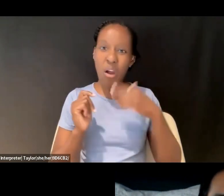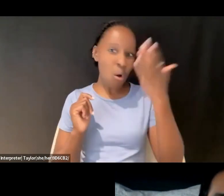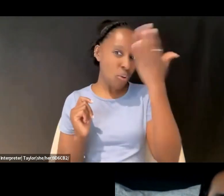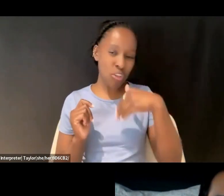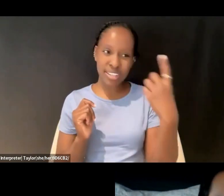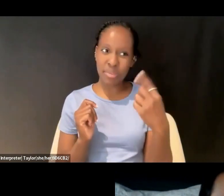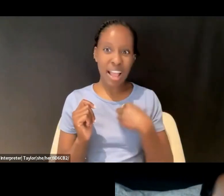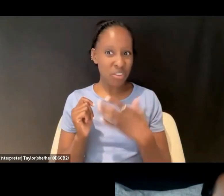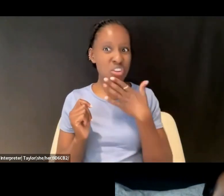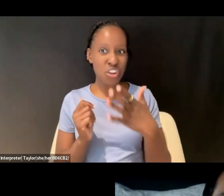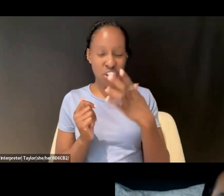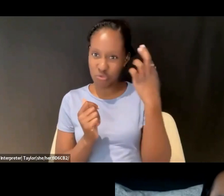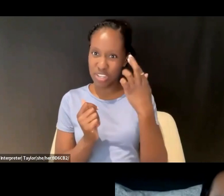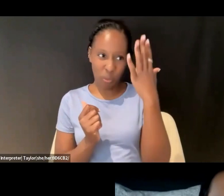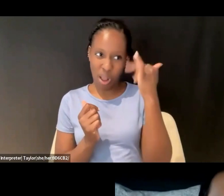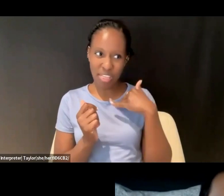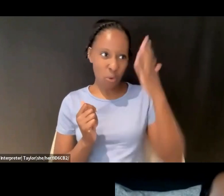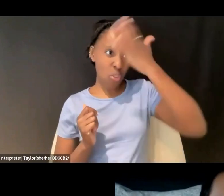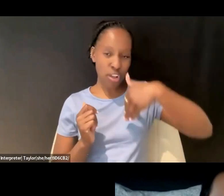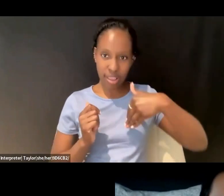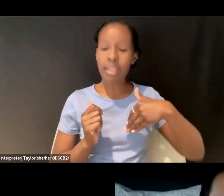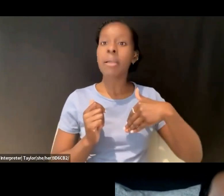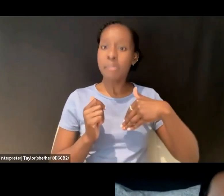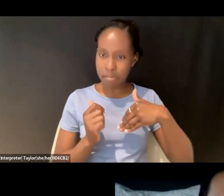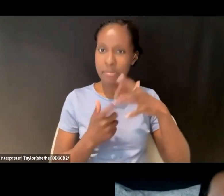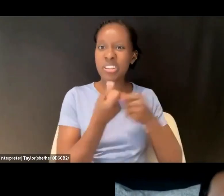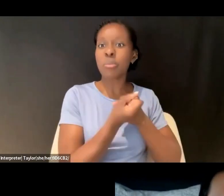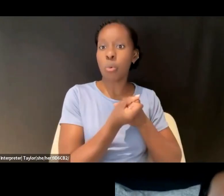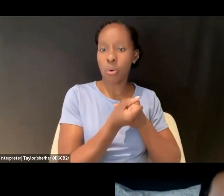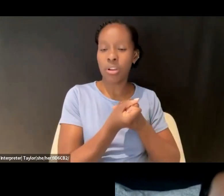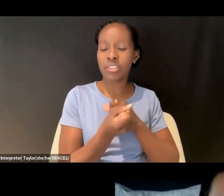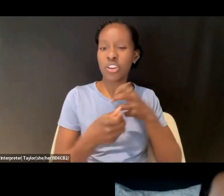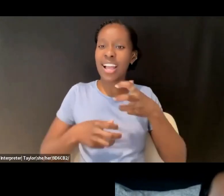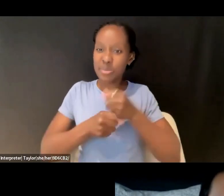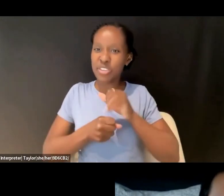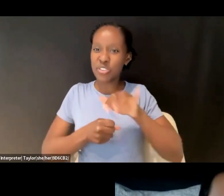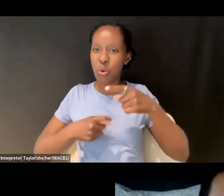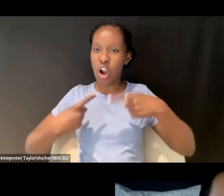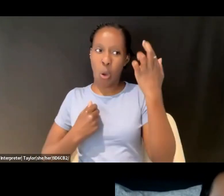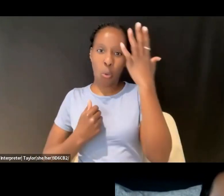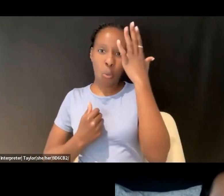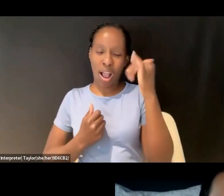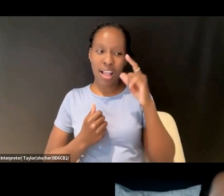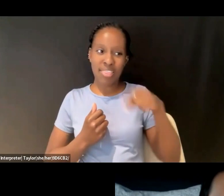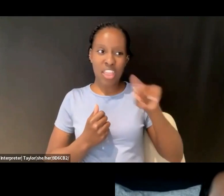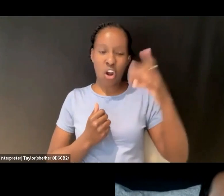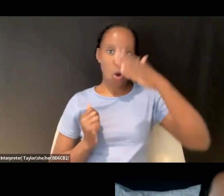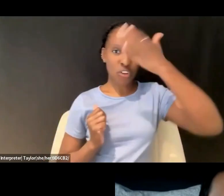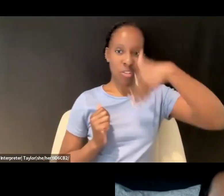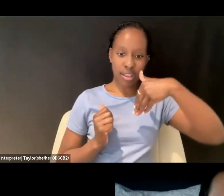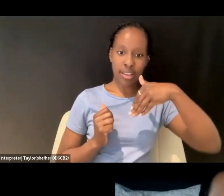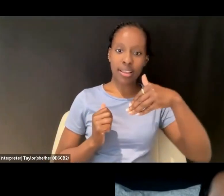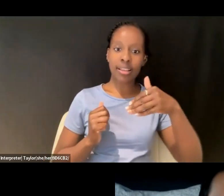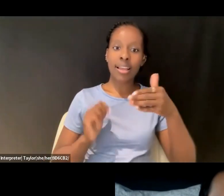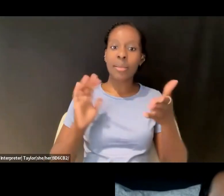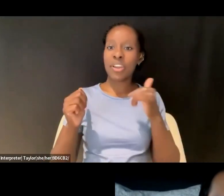for why they're overlooking it, right? So really your abstract is about that argument for why they're overlooking it, as opposed to the abstract